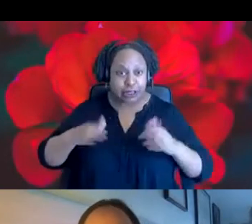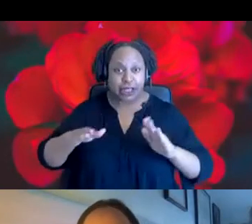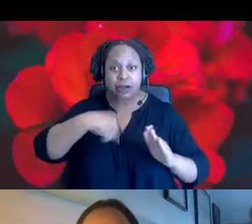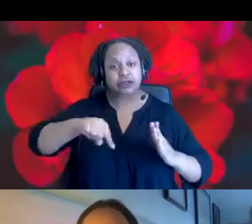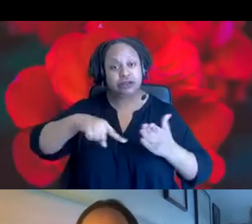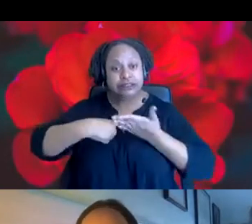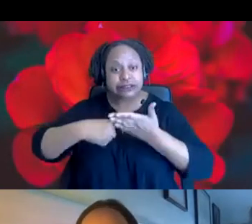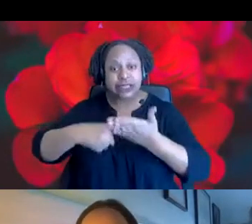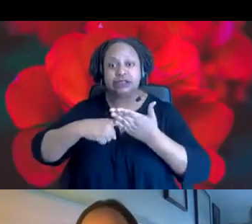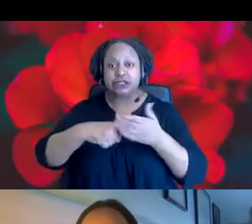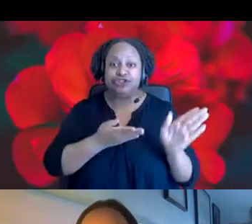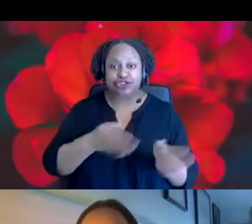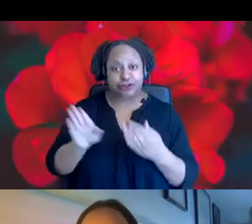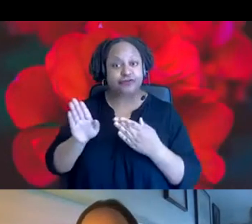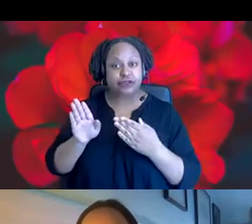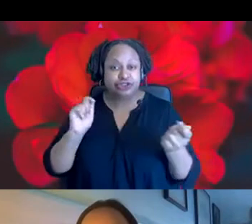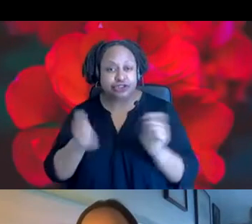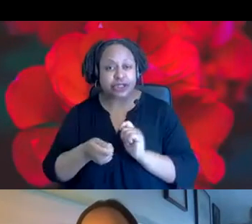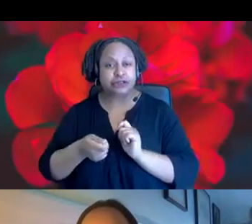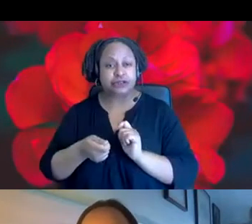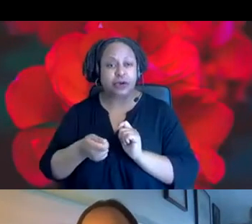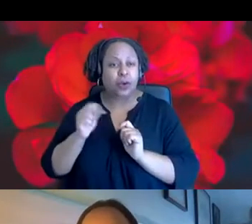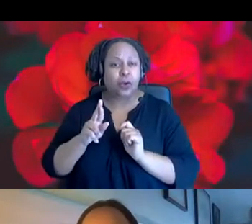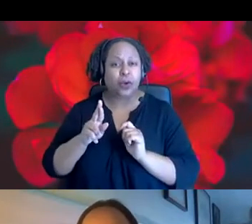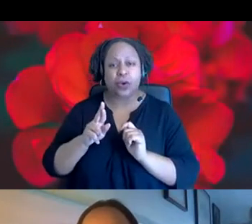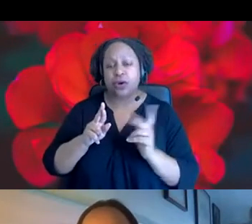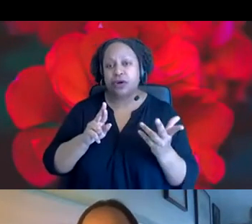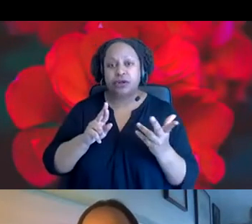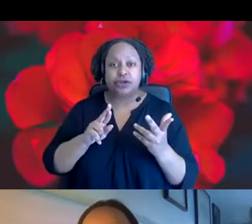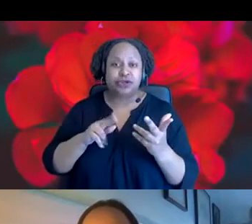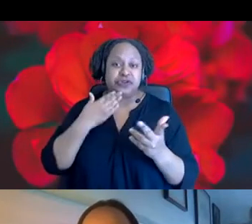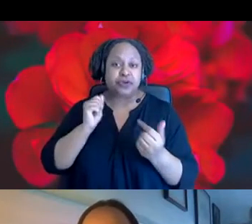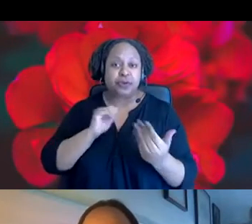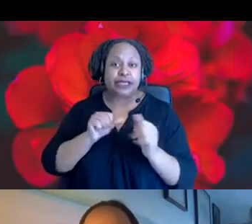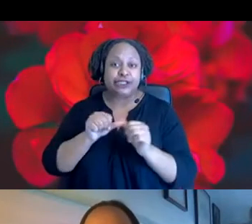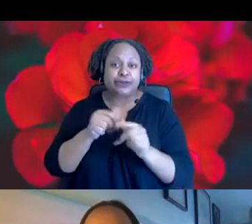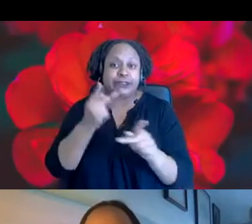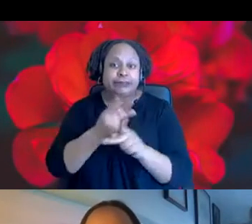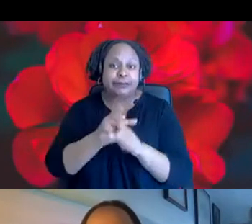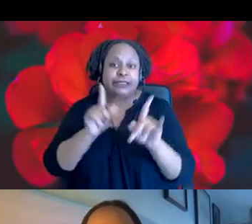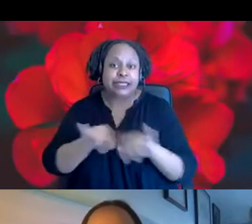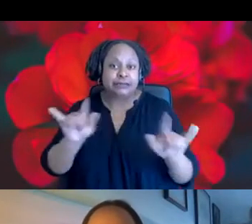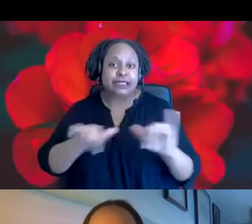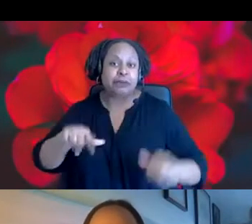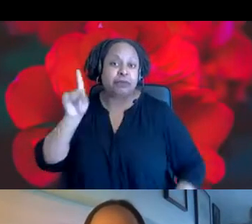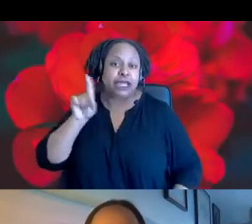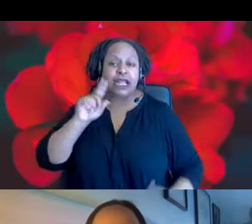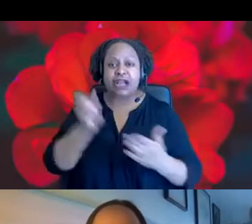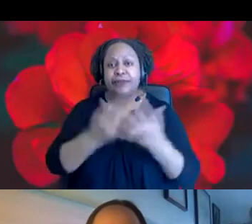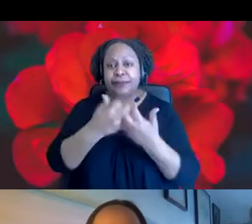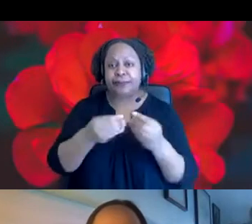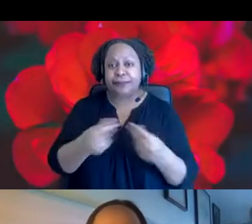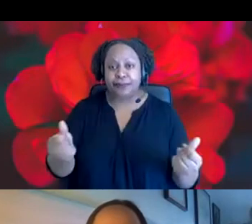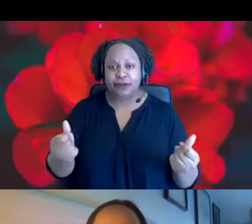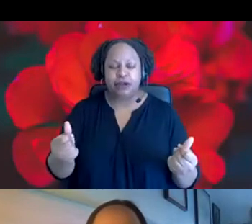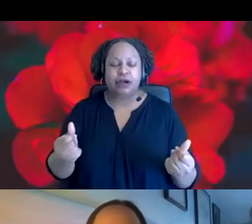shifts that were needed to make those changes? Or was it a way to preserve status quo and pretend like it could all be well? And obviously you all use